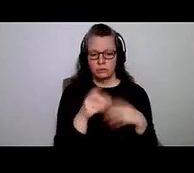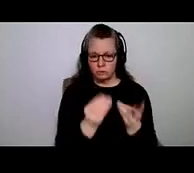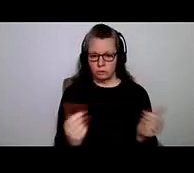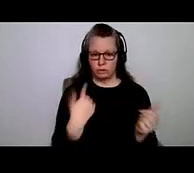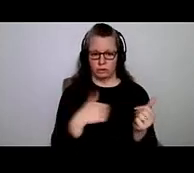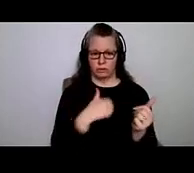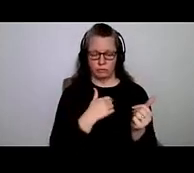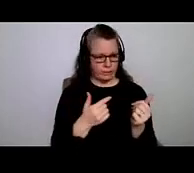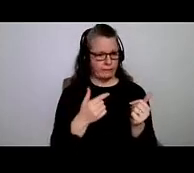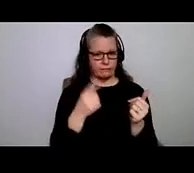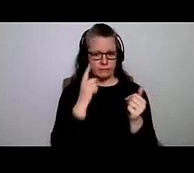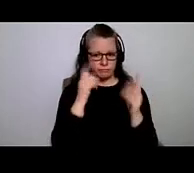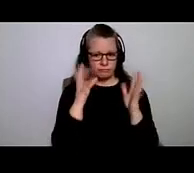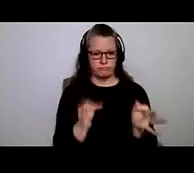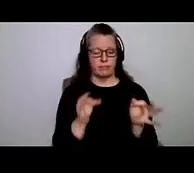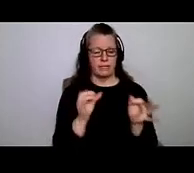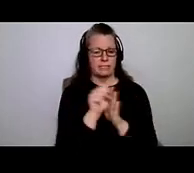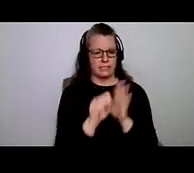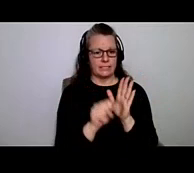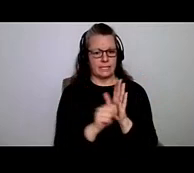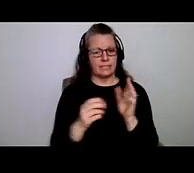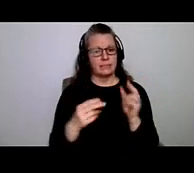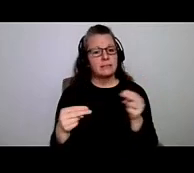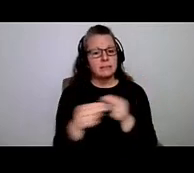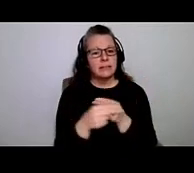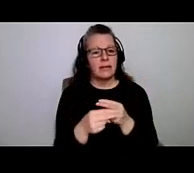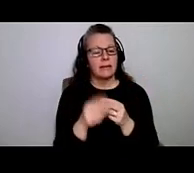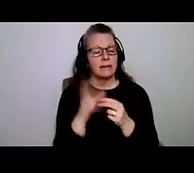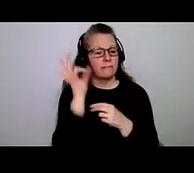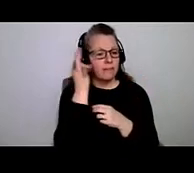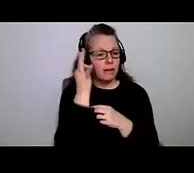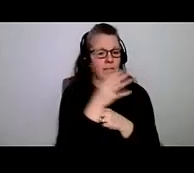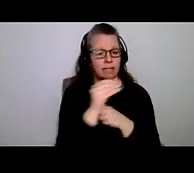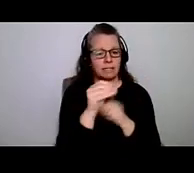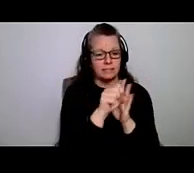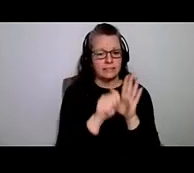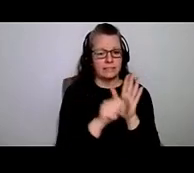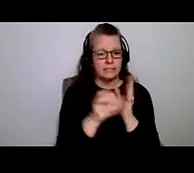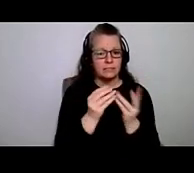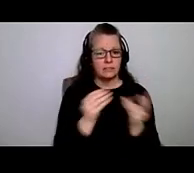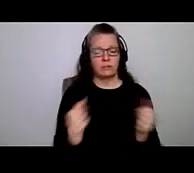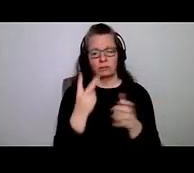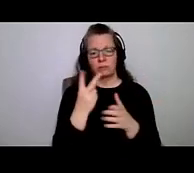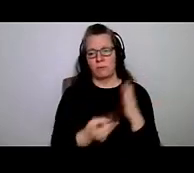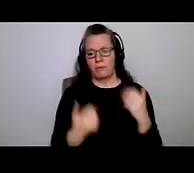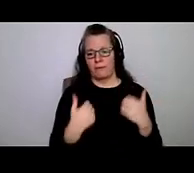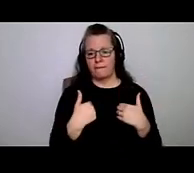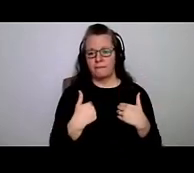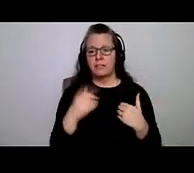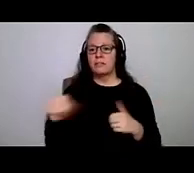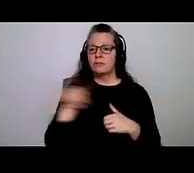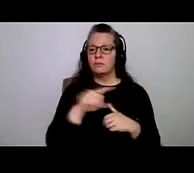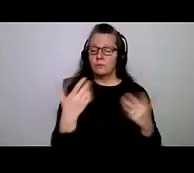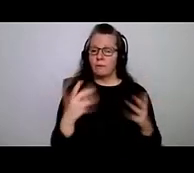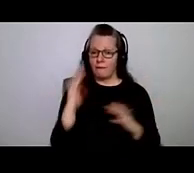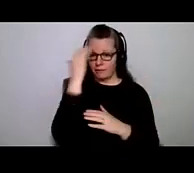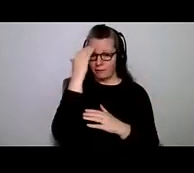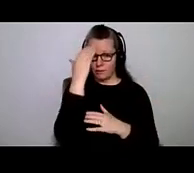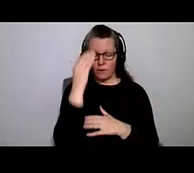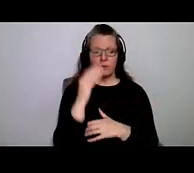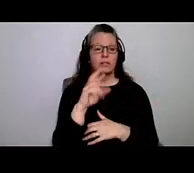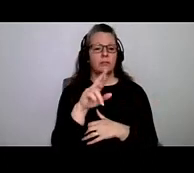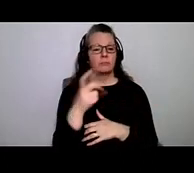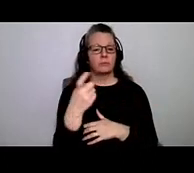go to the next slide, please. So that had federal and state solutions. And as you all know, the prescription